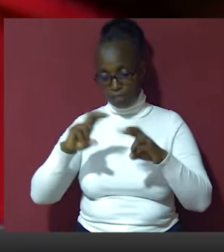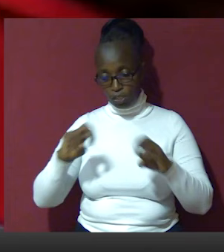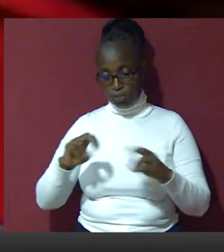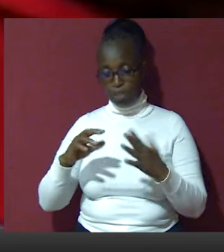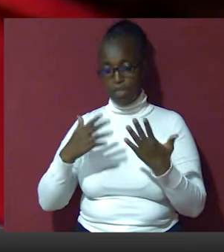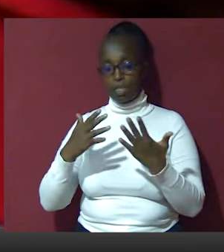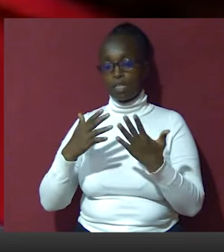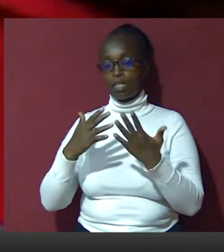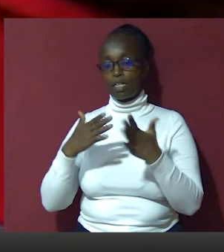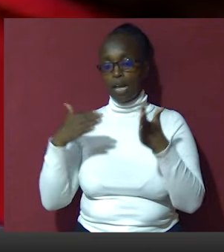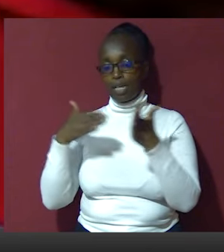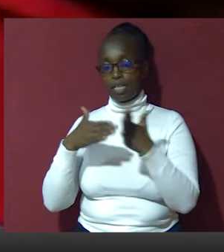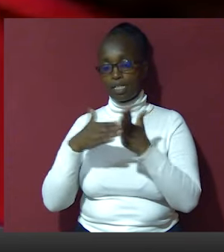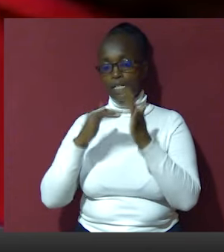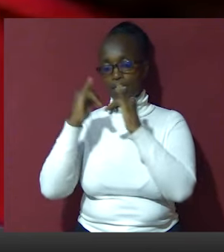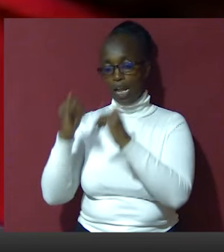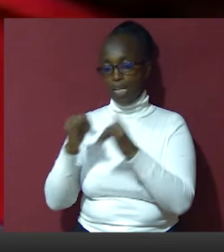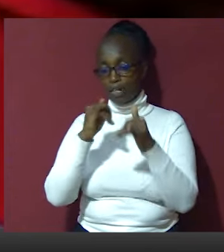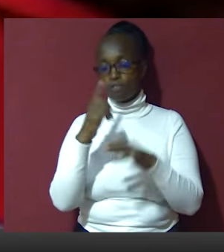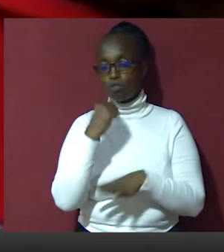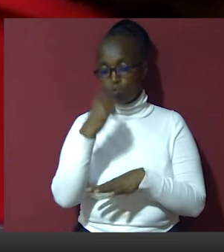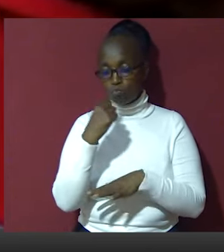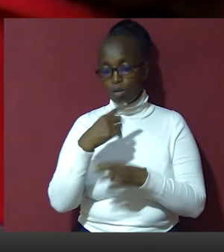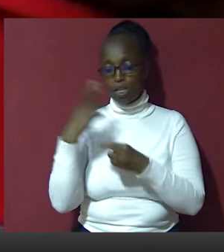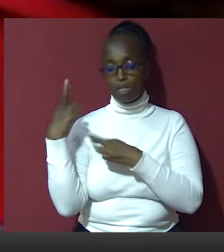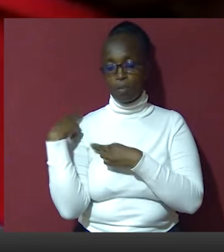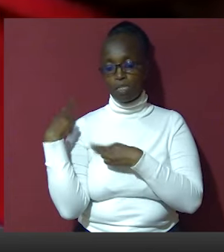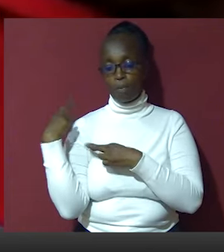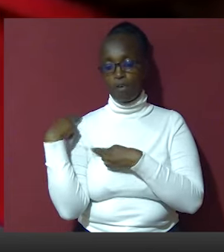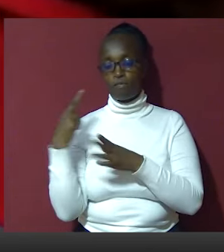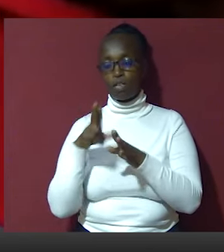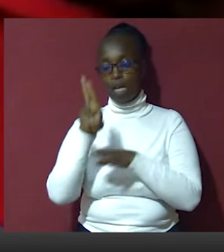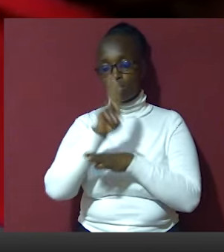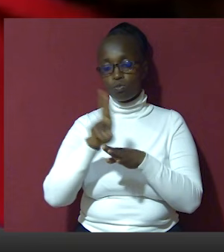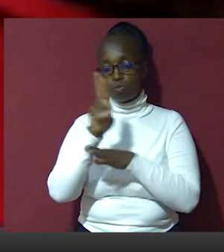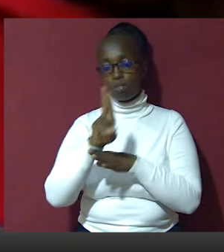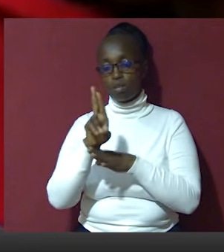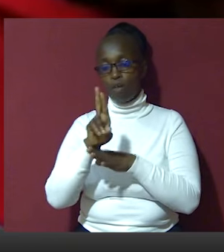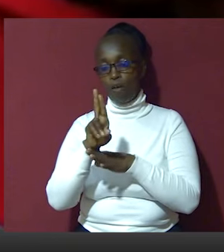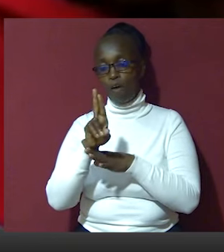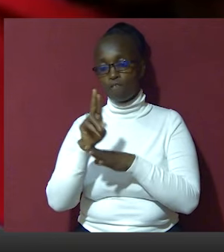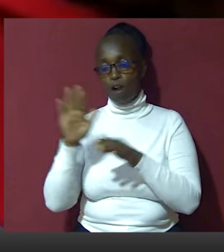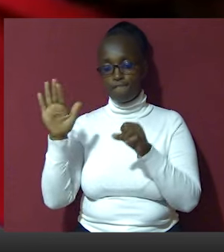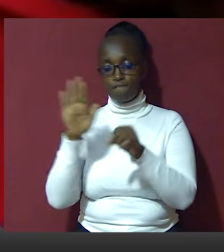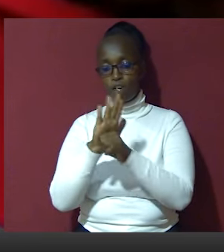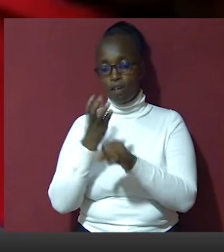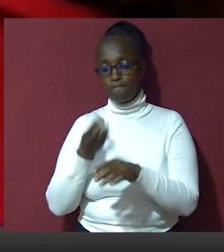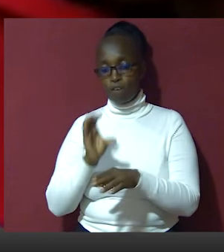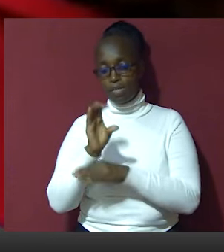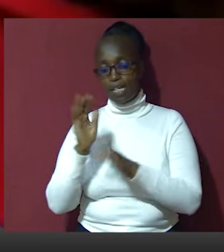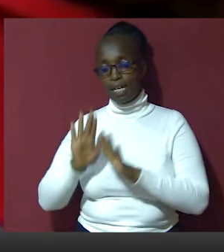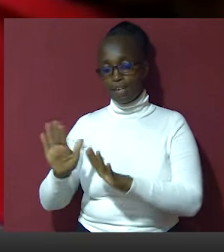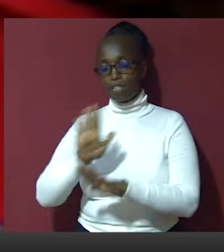initiate prosecutions against individuals who are liable for the unlawful use of excessive force and